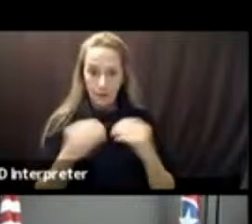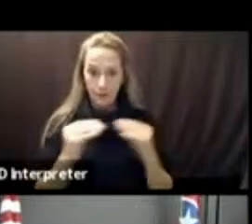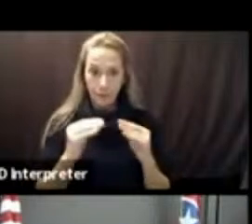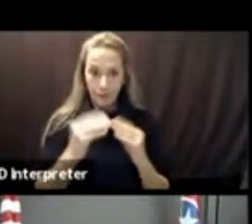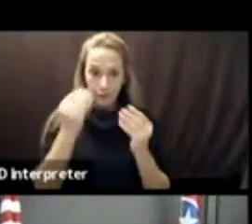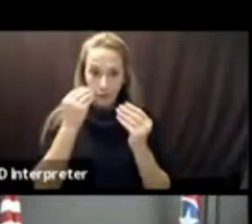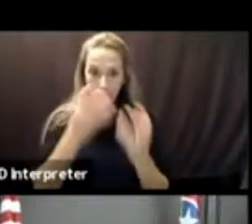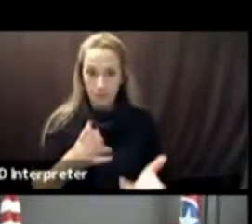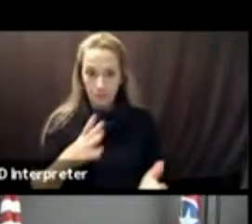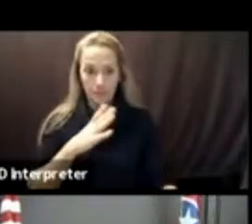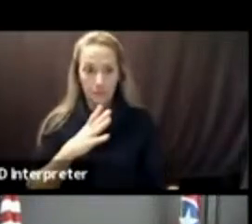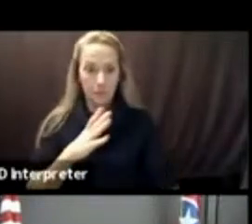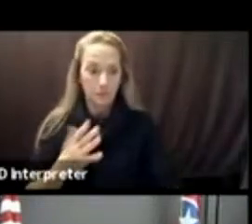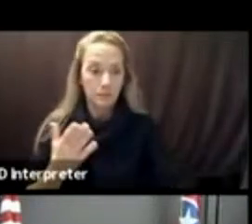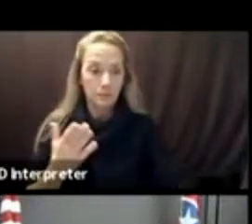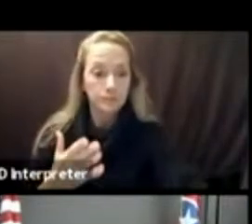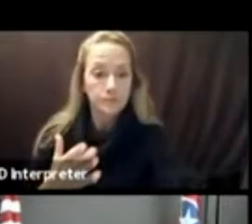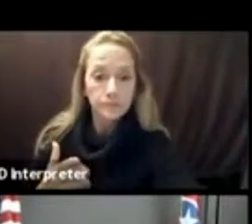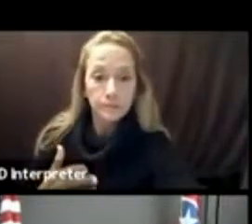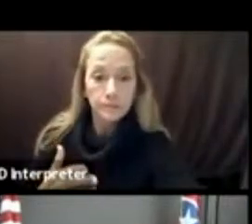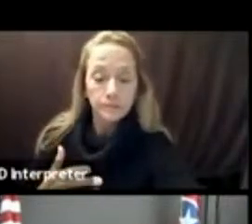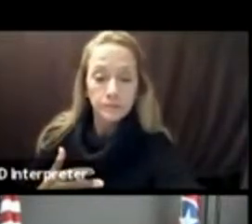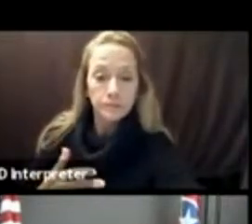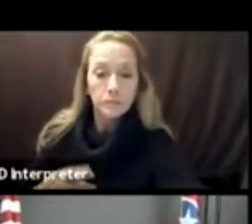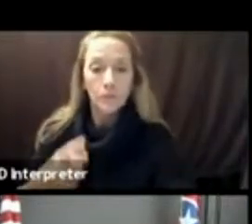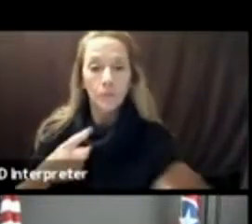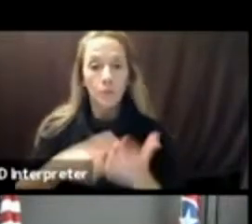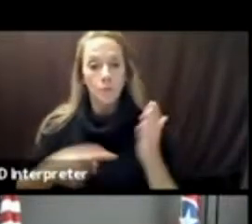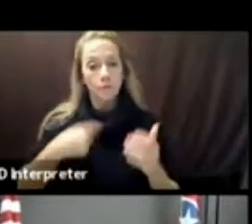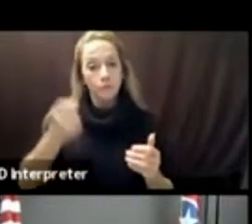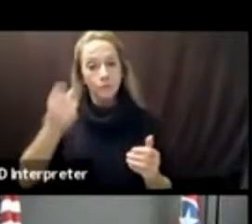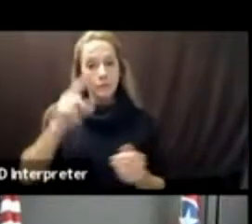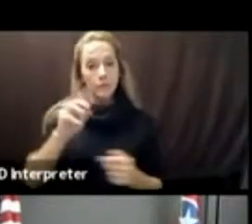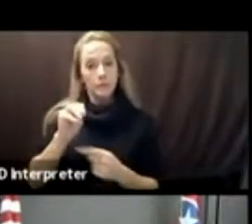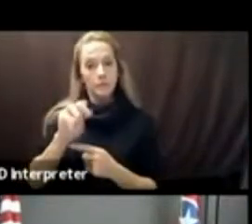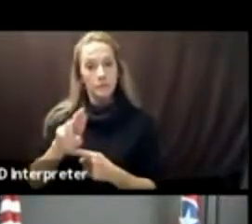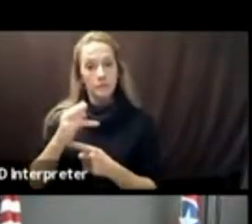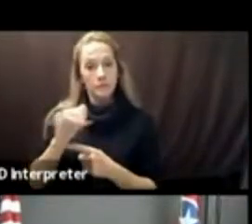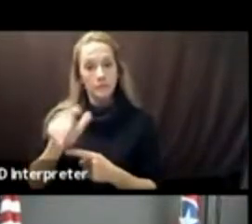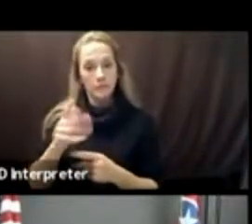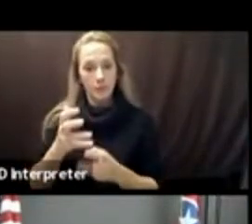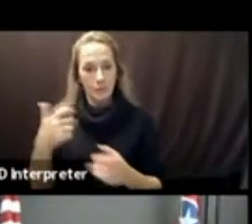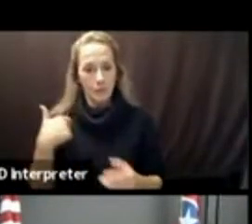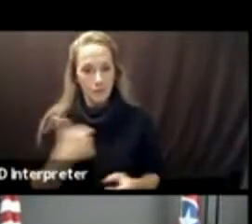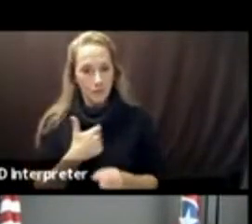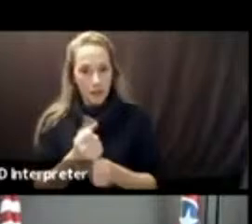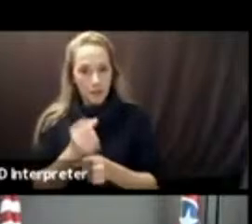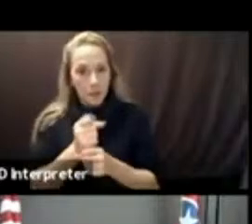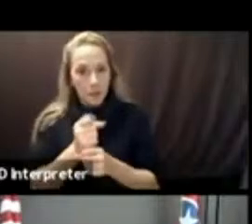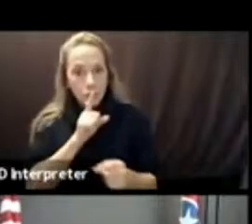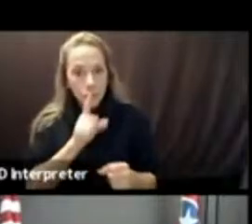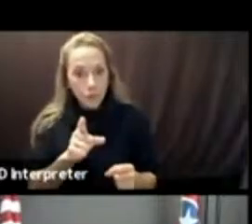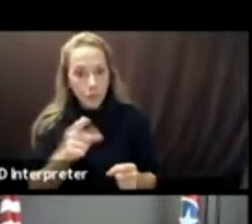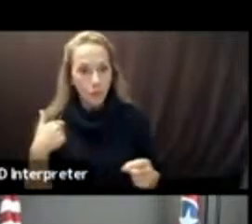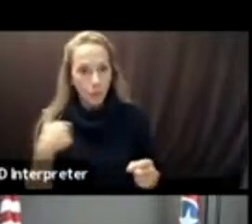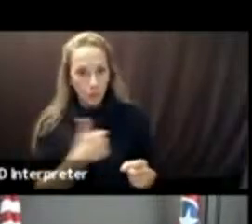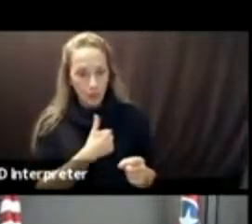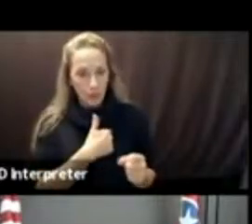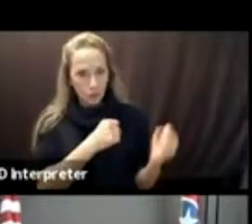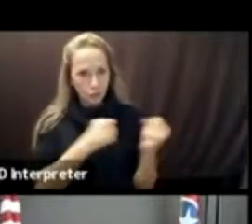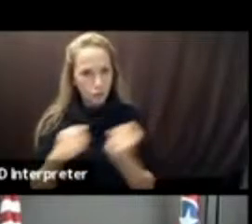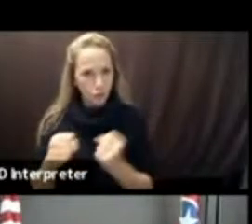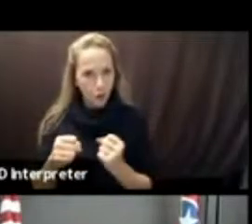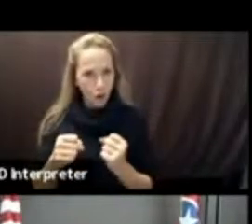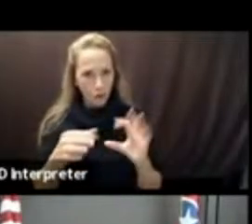be useful for discussion. But my understanding was Mr. Hill wanted us to make absolutely certain that we put out a strong